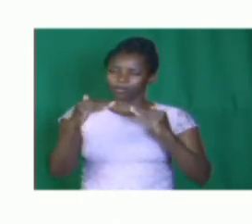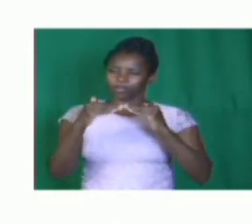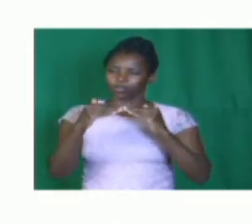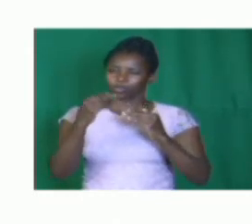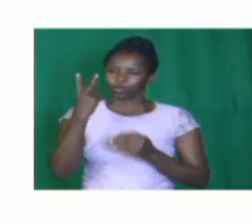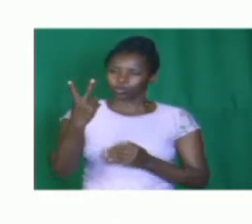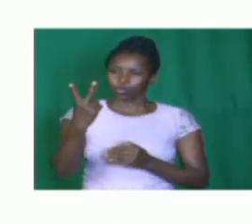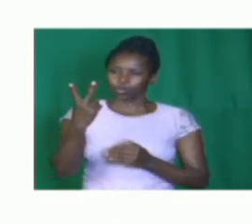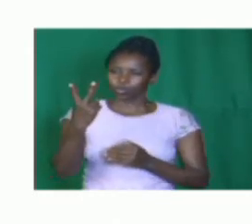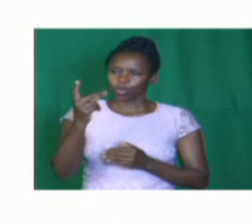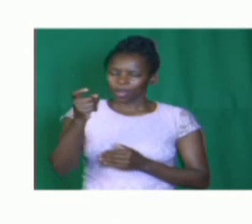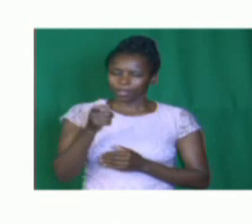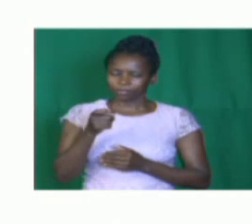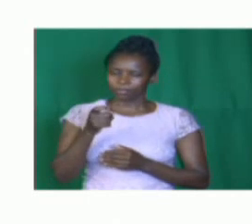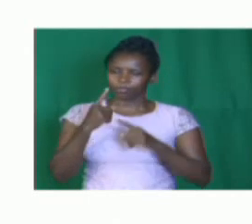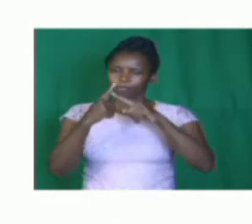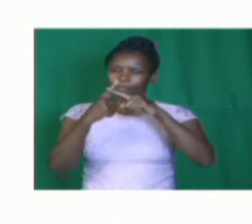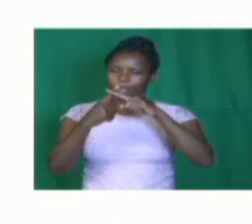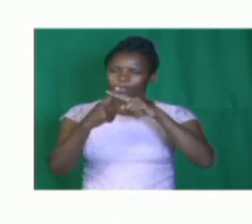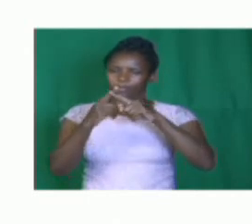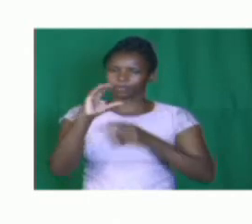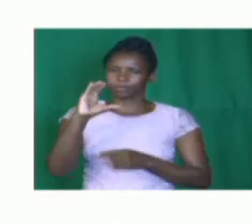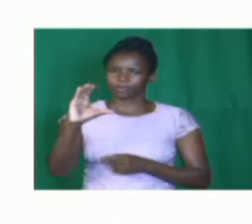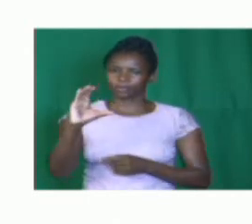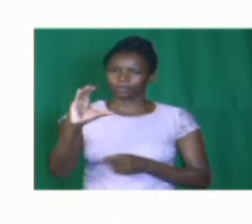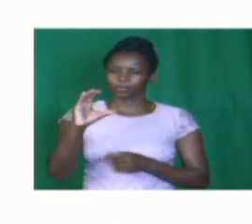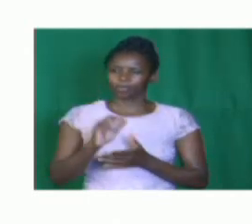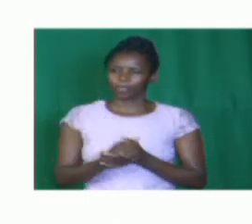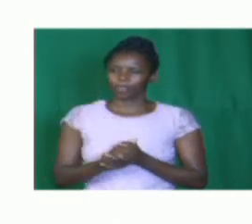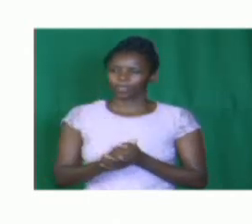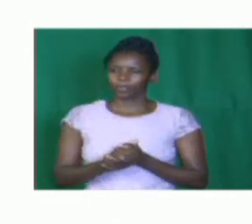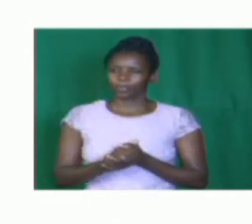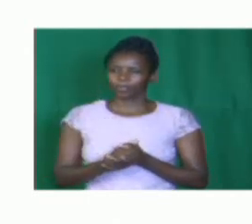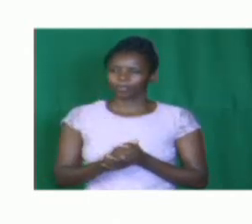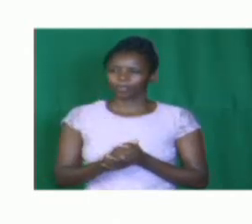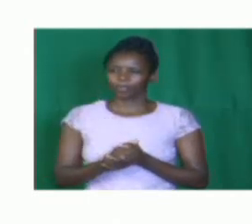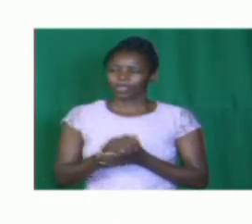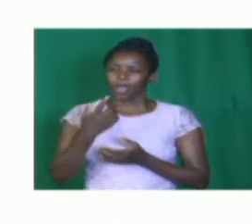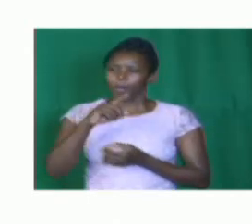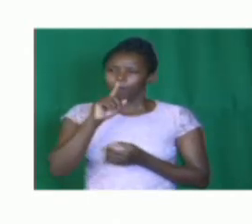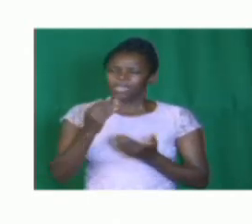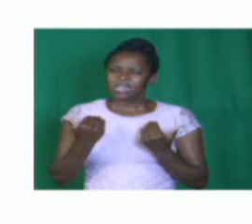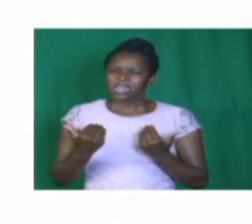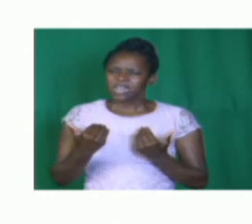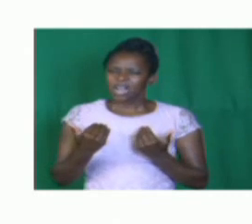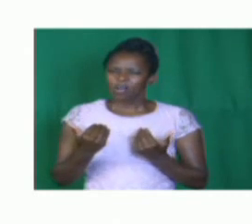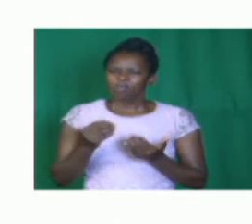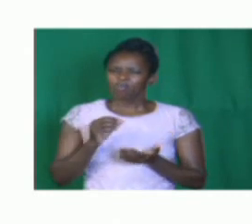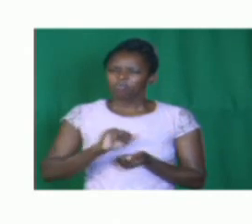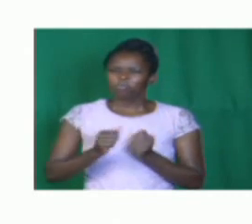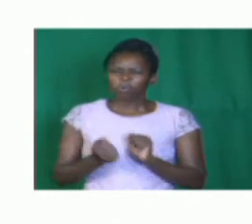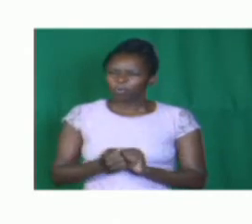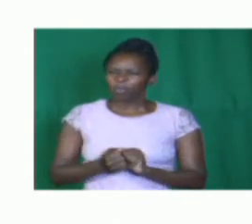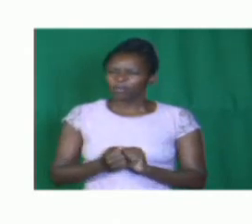say plus c. But now we are running into a bit of a problem. We don't have